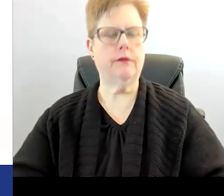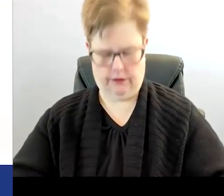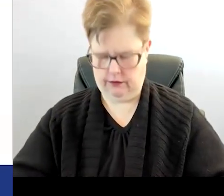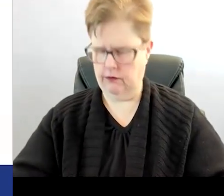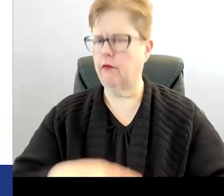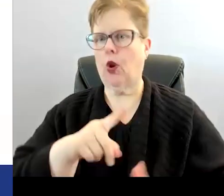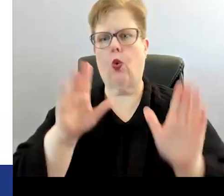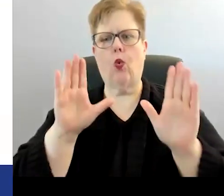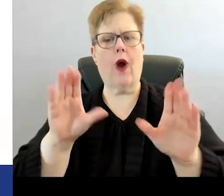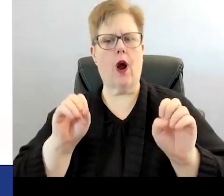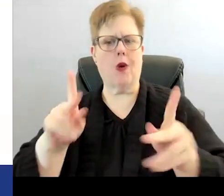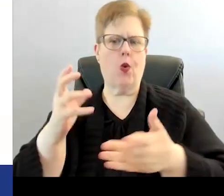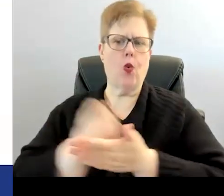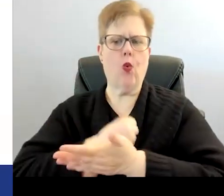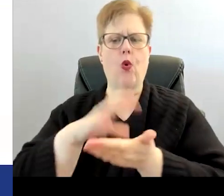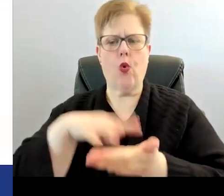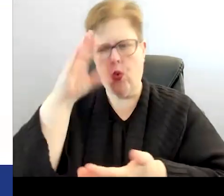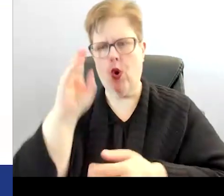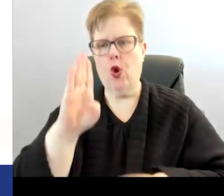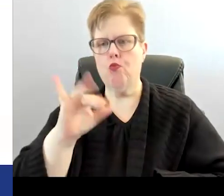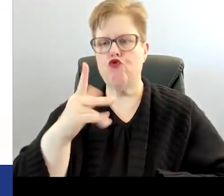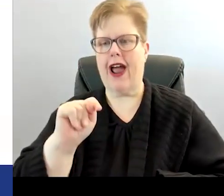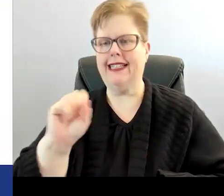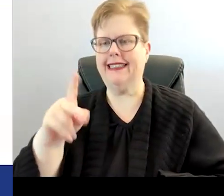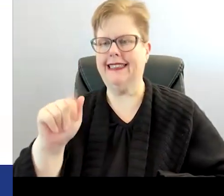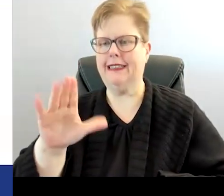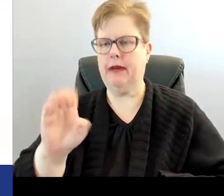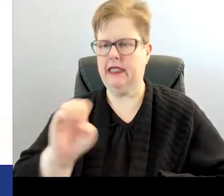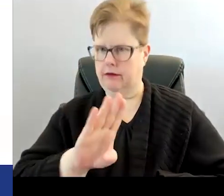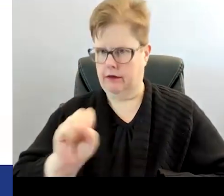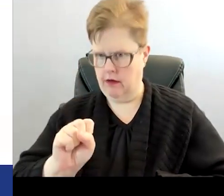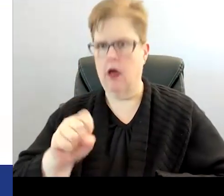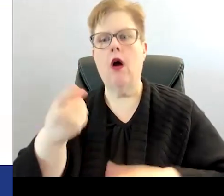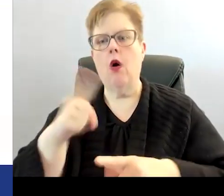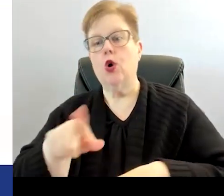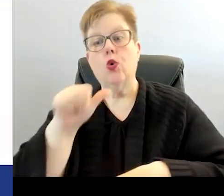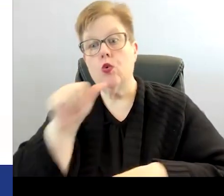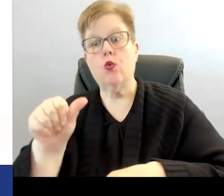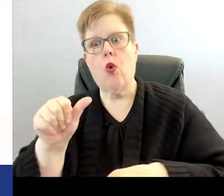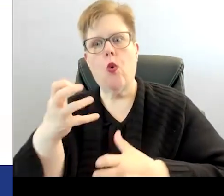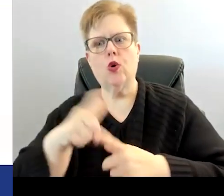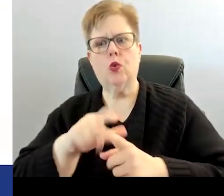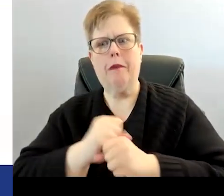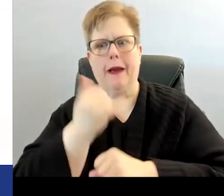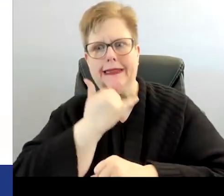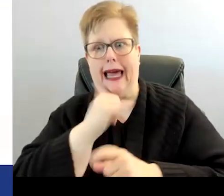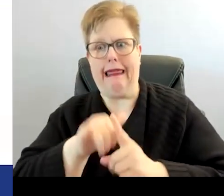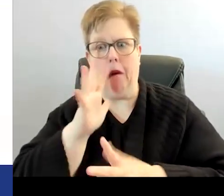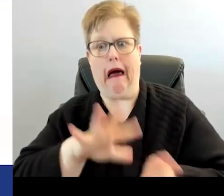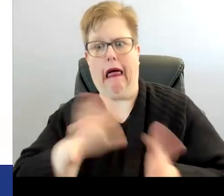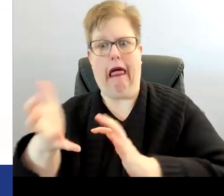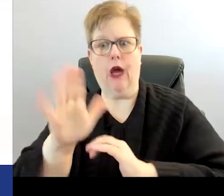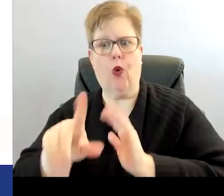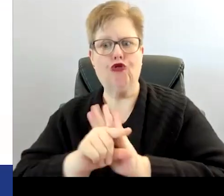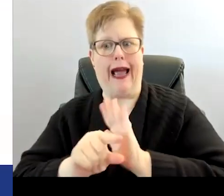also a great opportunity for you to learn how to use Brightspace when you don't need to worry about making a mistake impacting your grade.